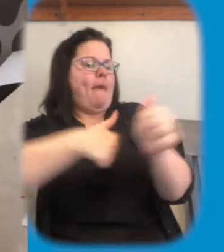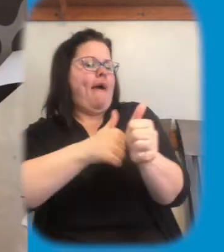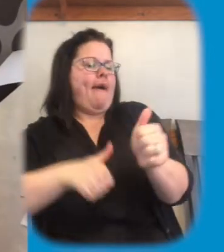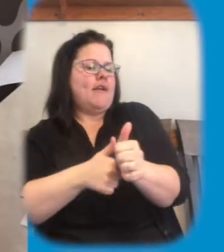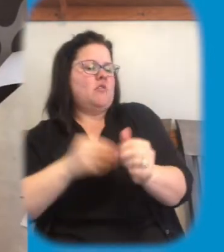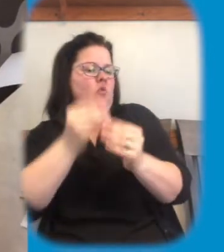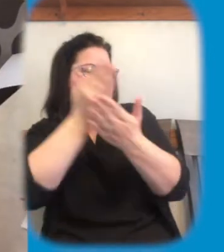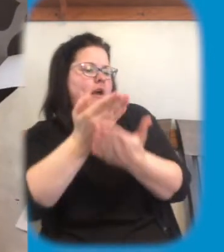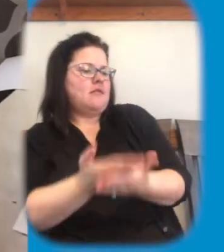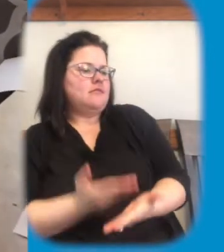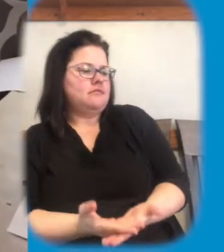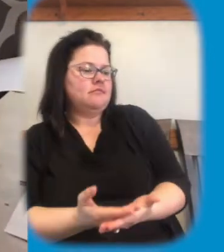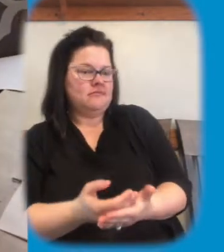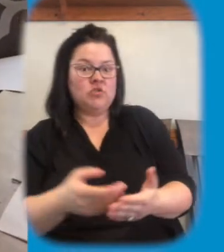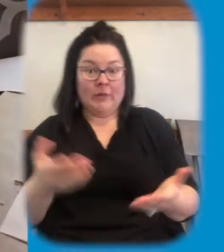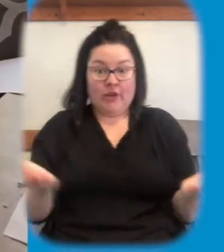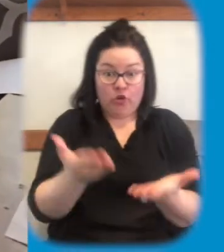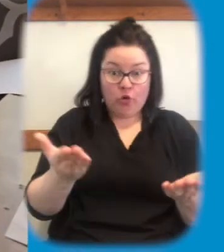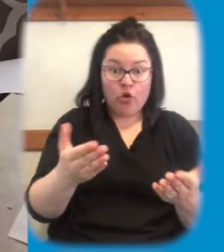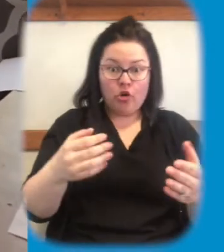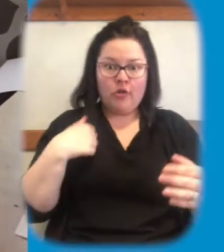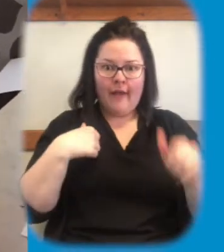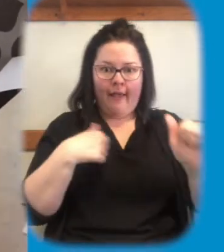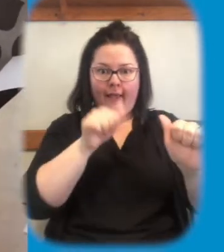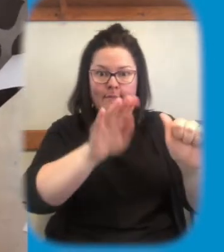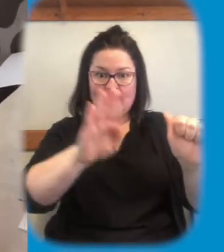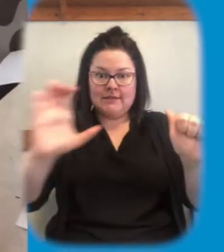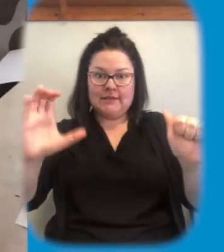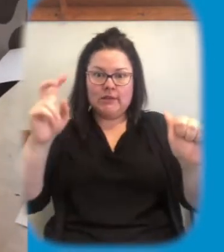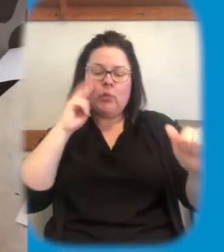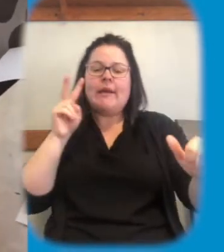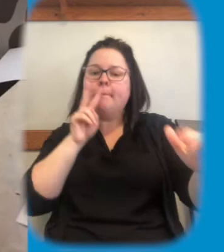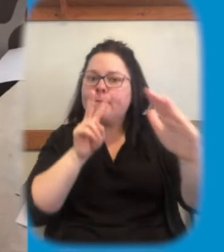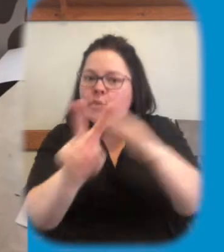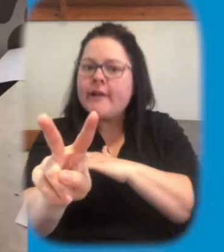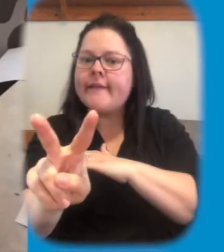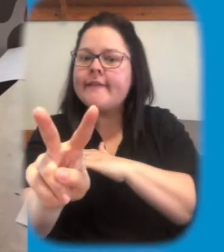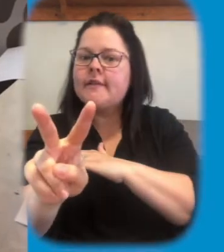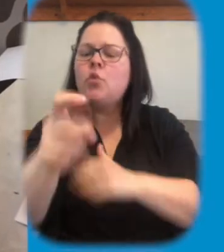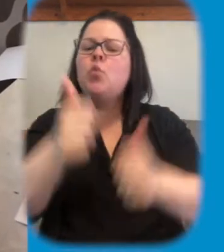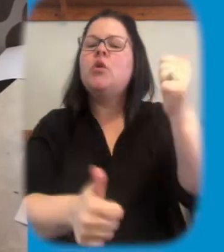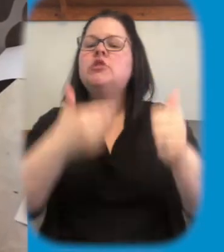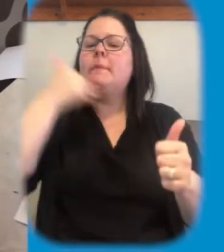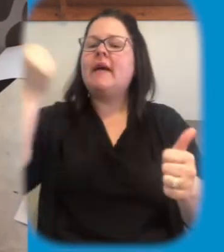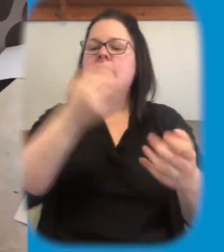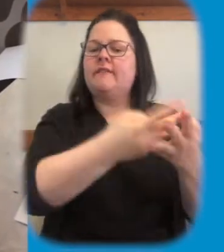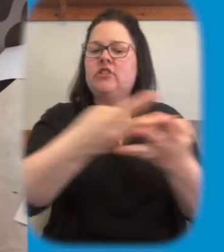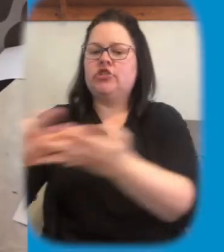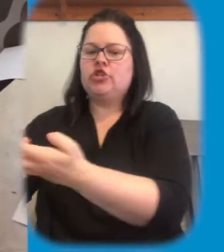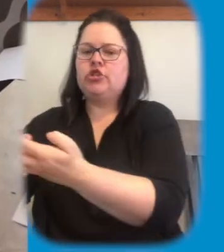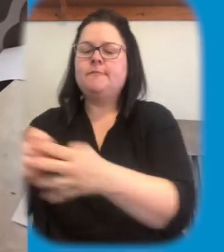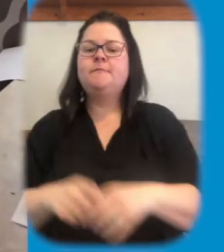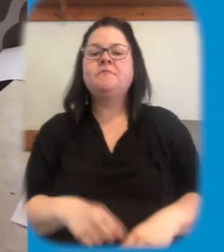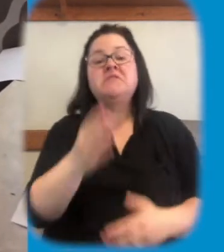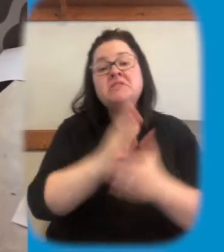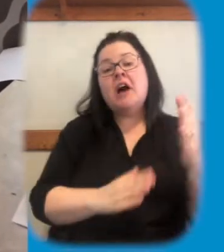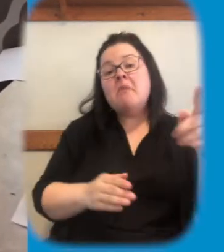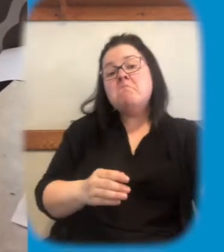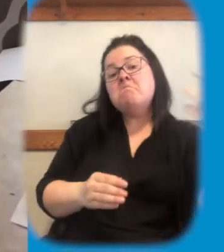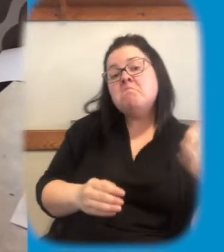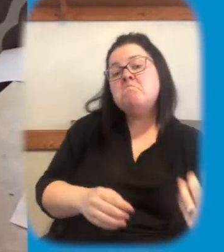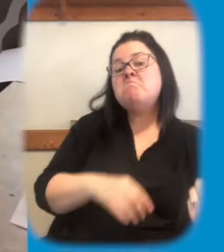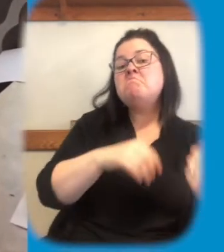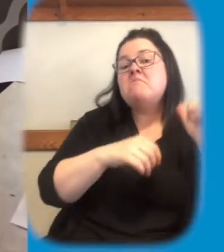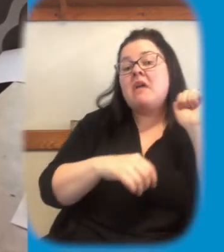have predictions here because there's reasons behind it. All right, so Willow says C will be the best. Yeah. Parker